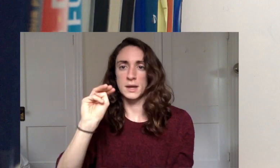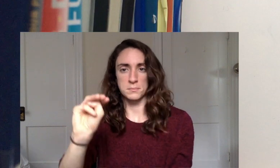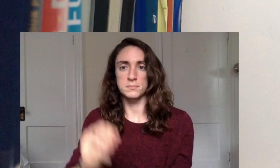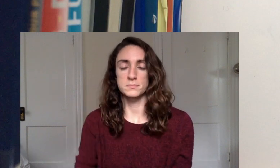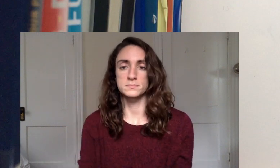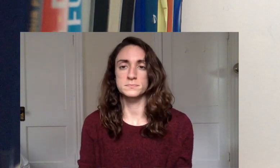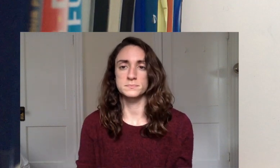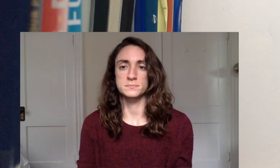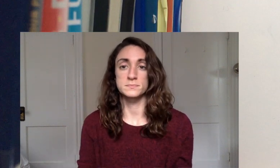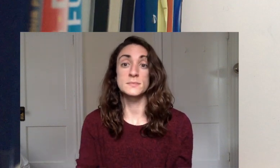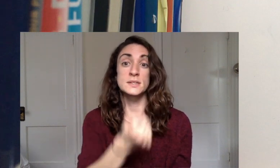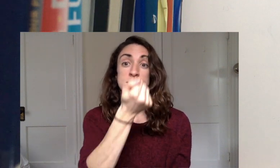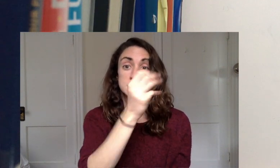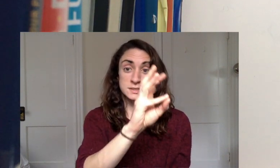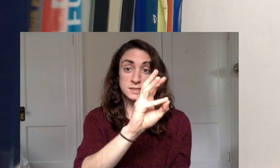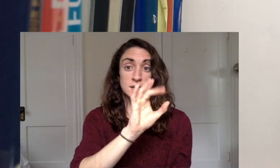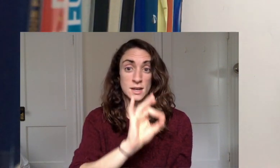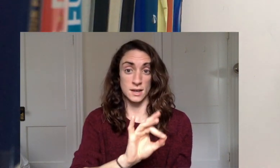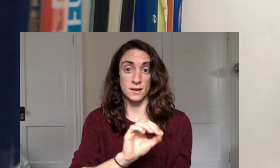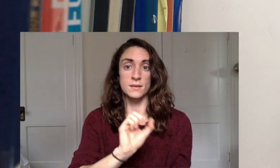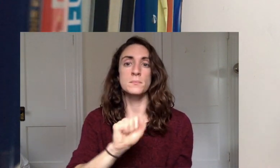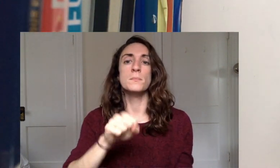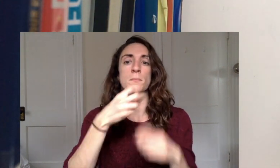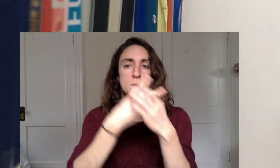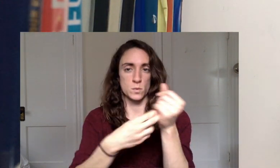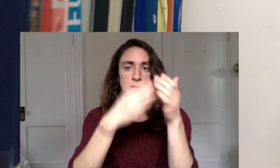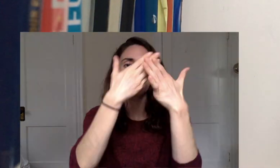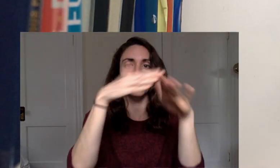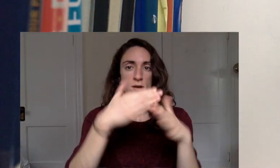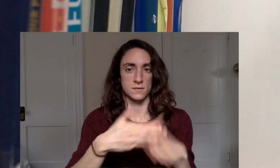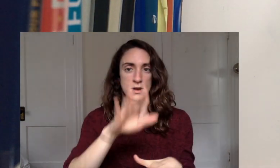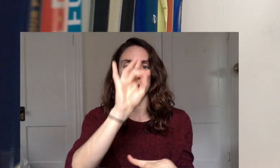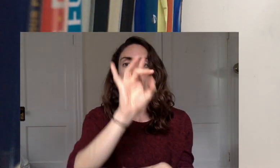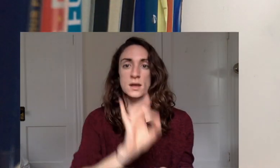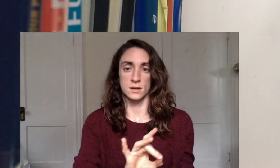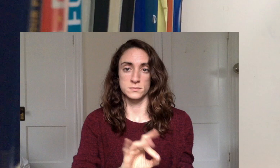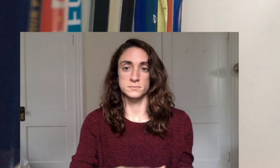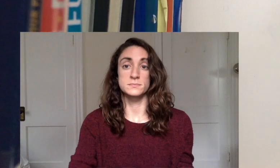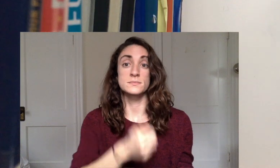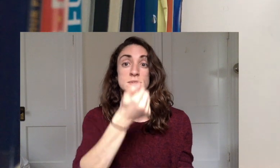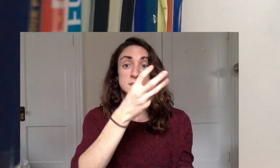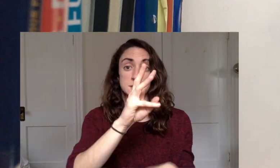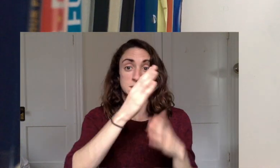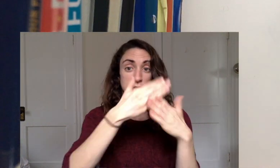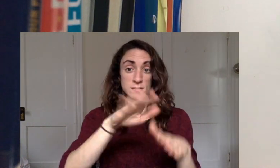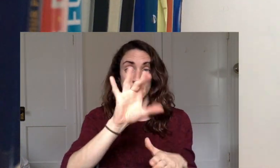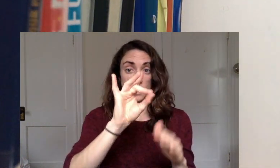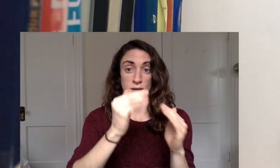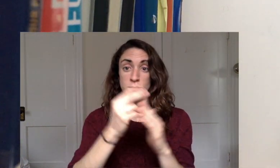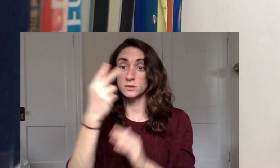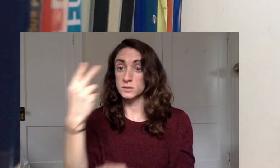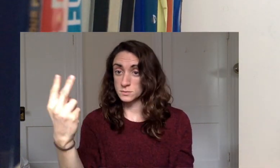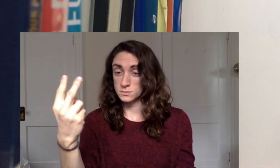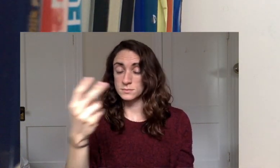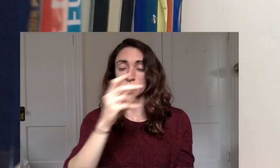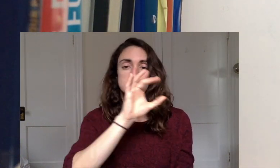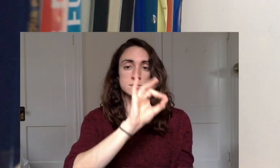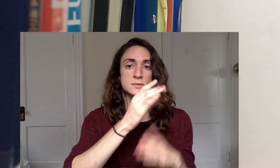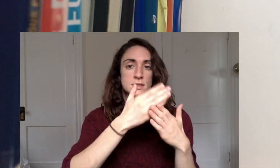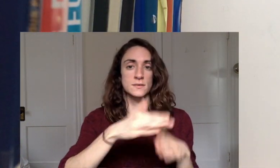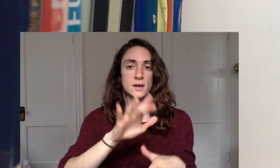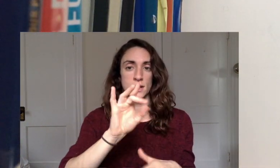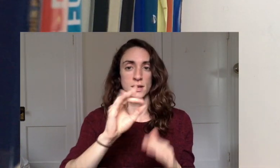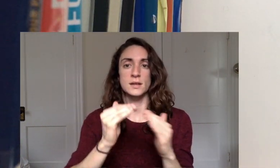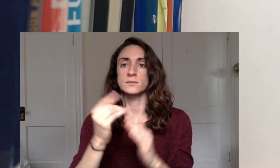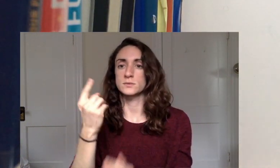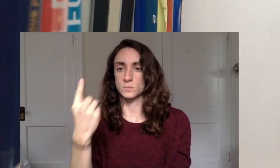m. 16 in the numerator and 8 in the denominator have a common factor of 8. So if you divide those both by 8, it's going to put a 2 in